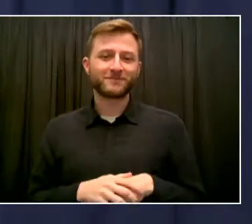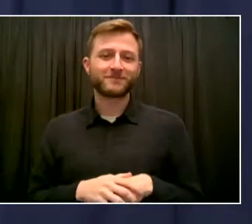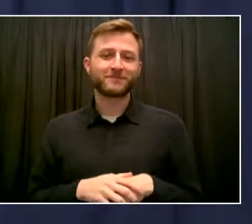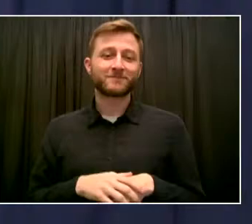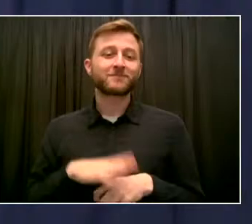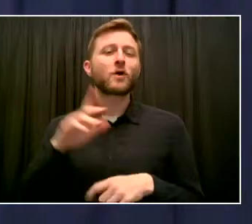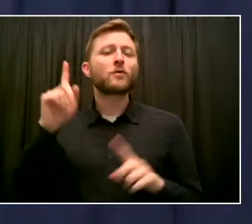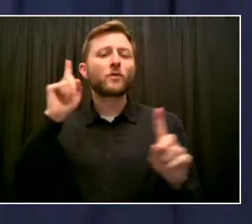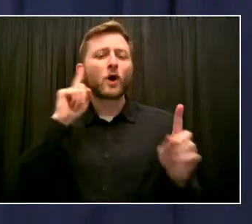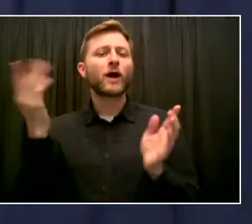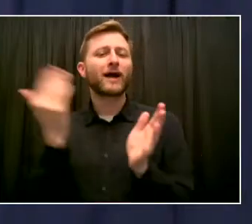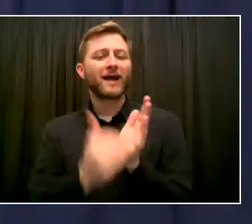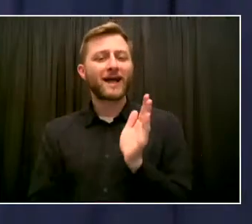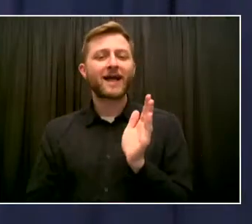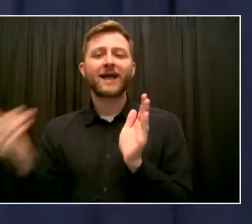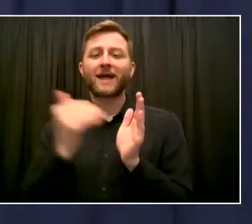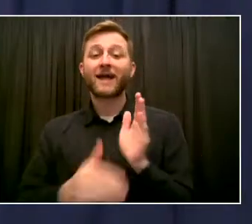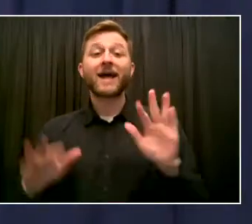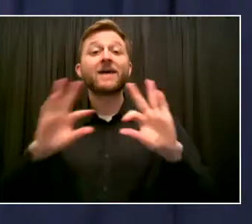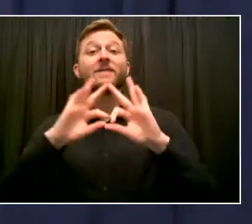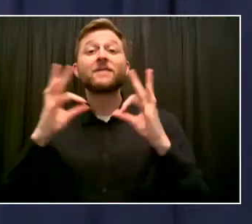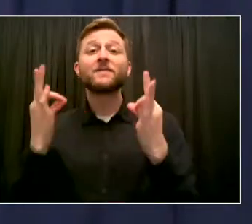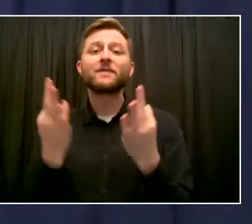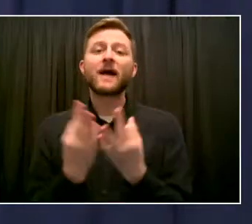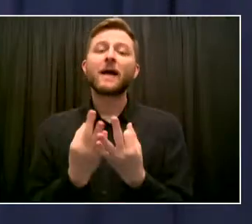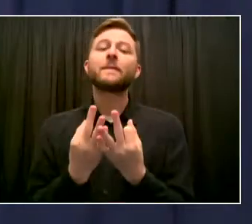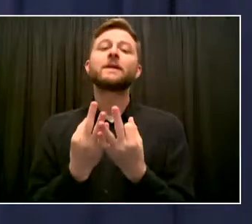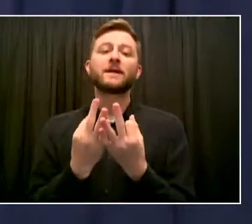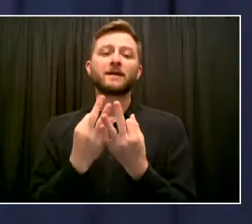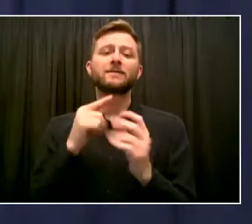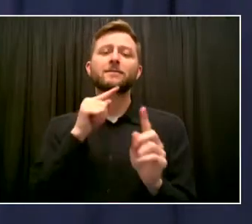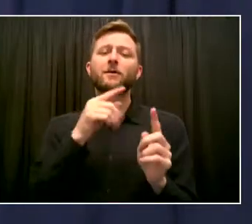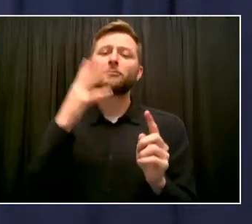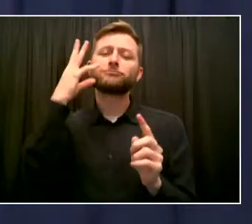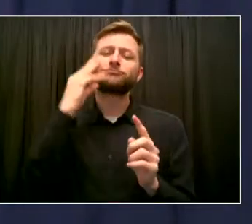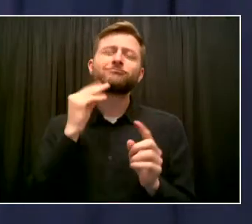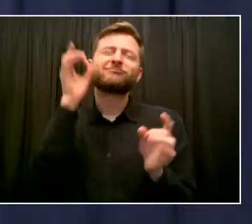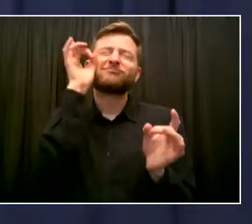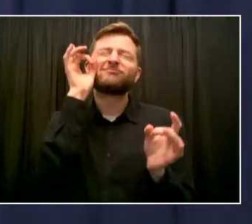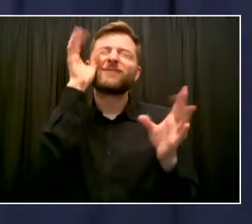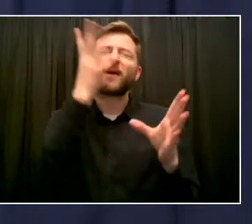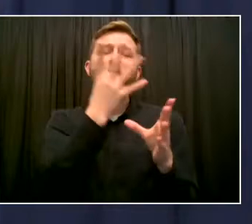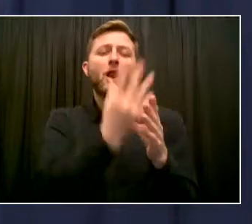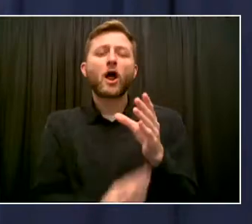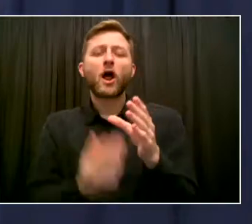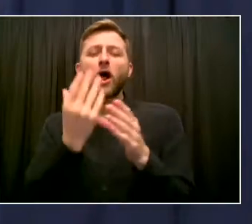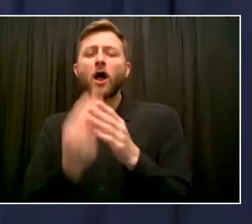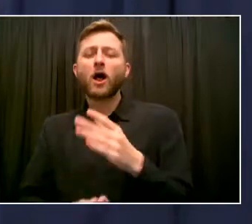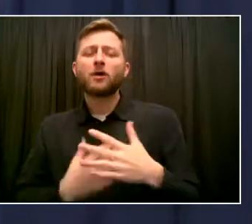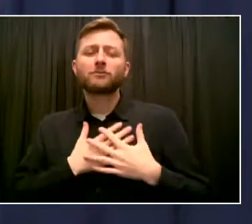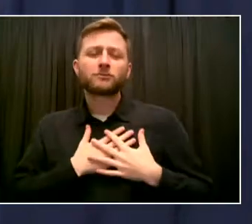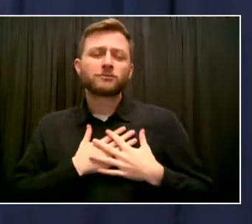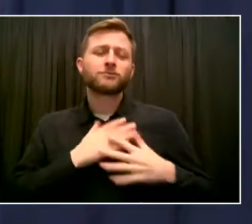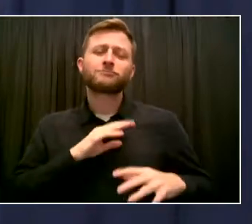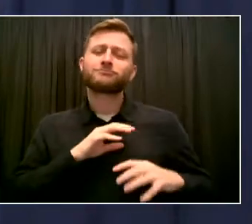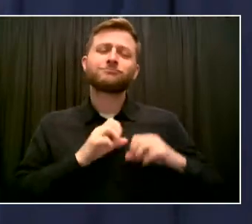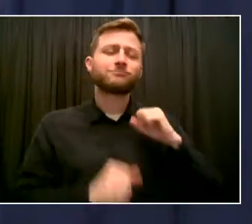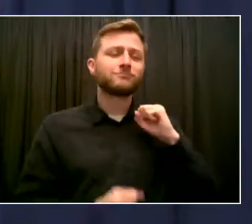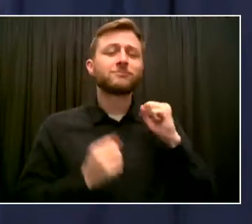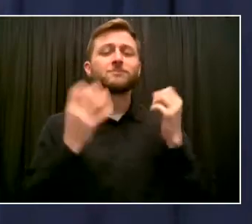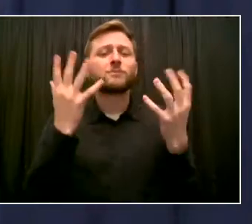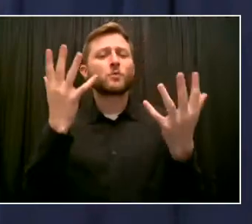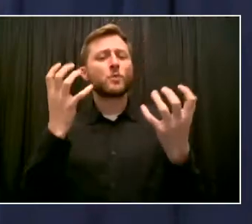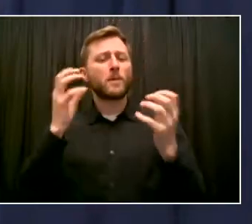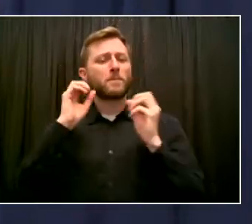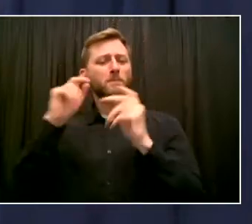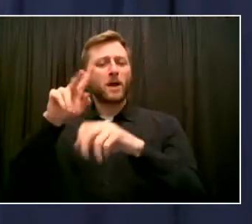many families, we've had loss. We want to travel. We want to get back to what is our new normal for our city, for our system. We want to protect